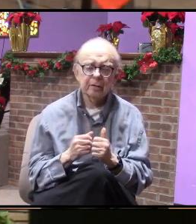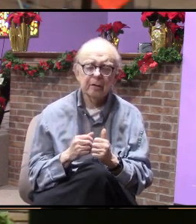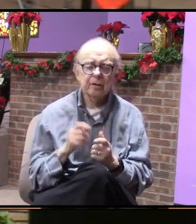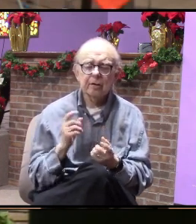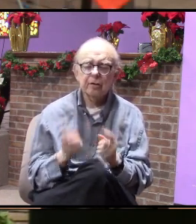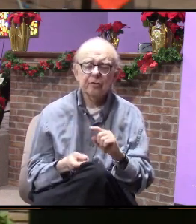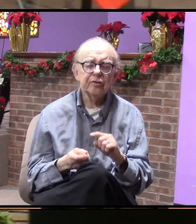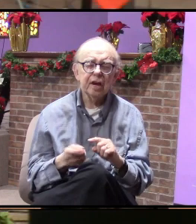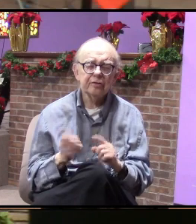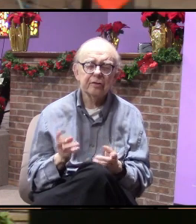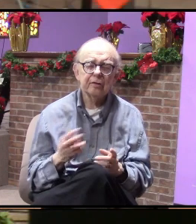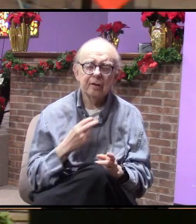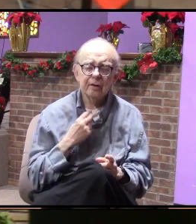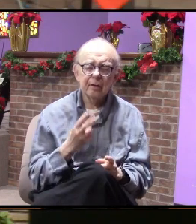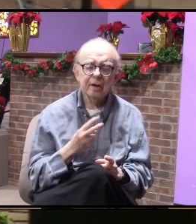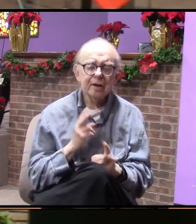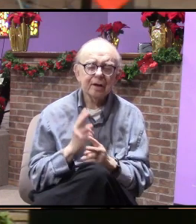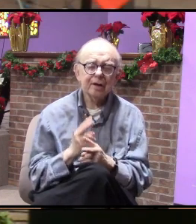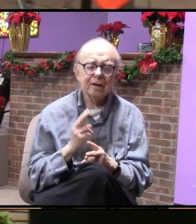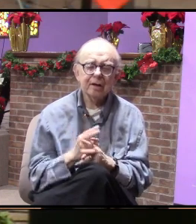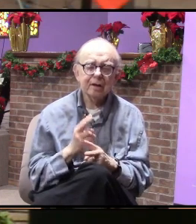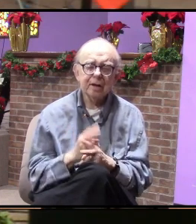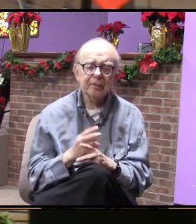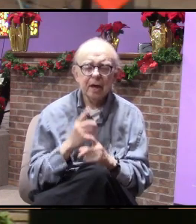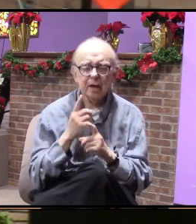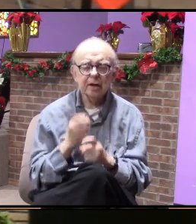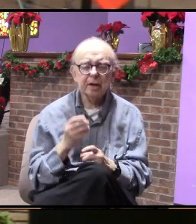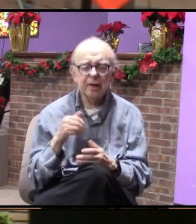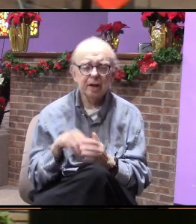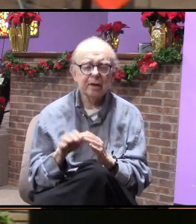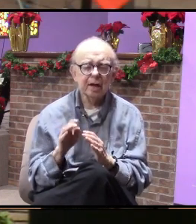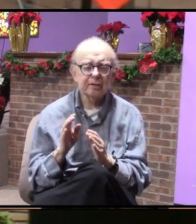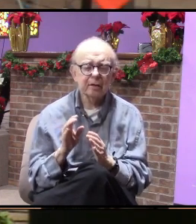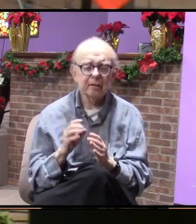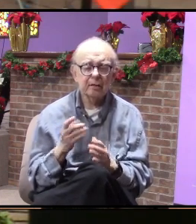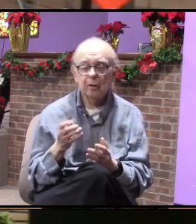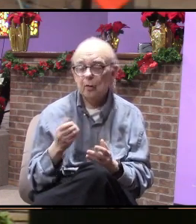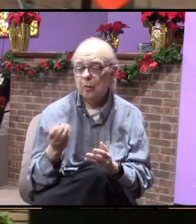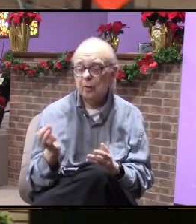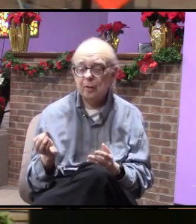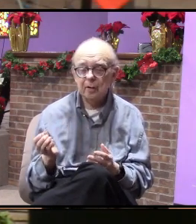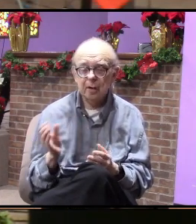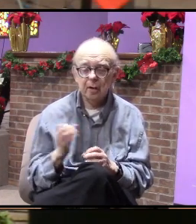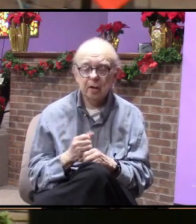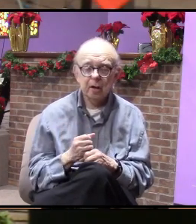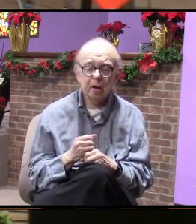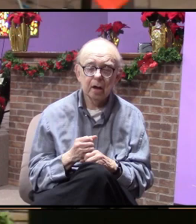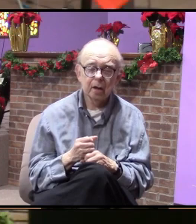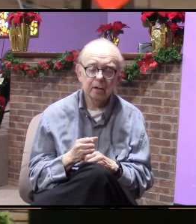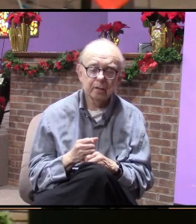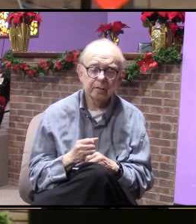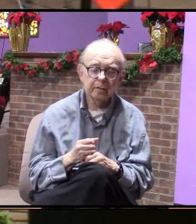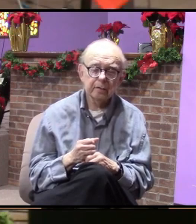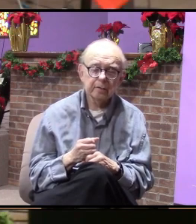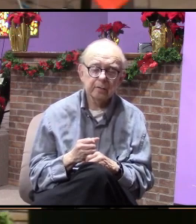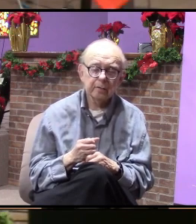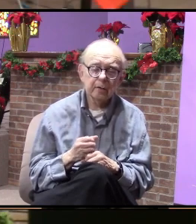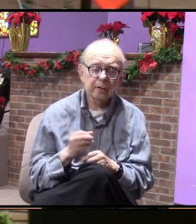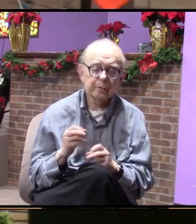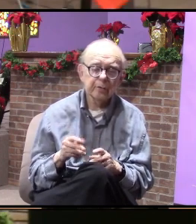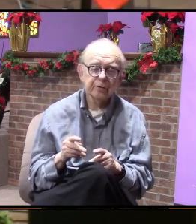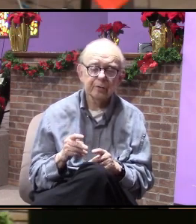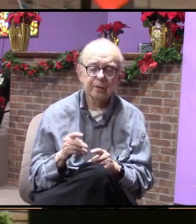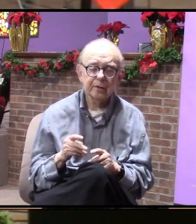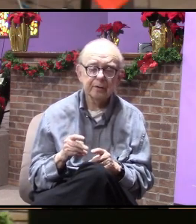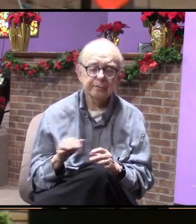fluctuate in order to keep that interest in there. Otherwise, you're going to drop it. It's